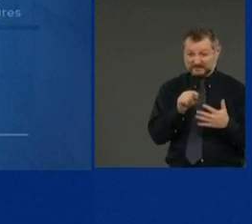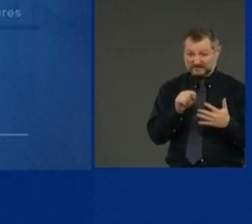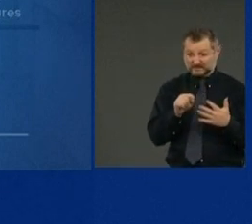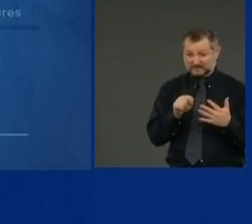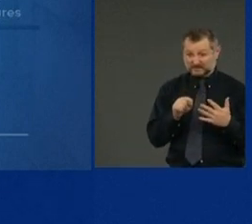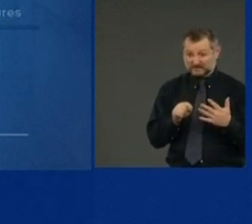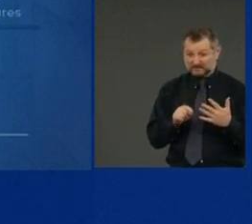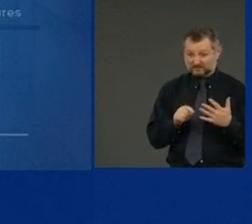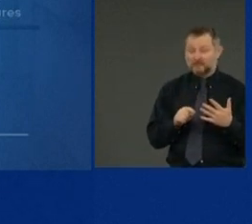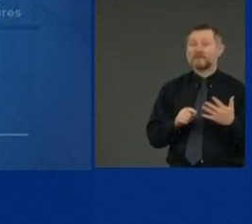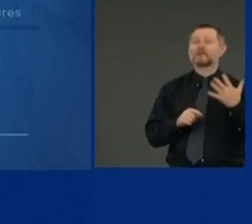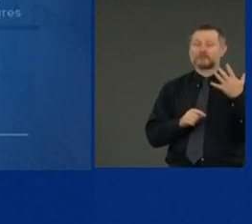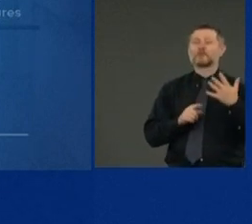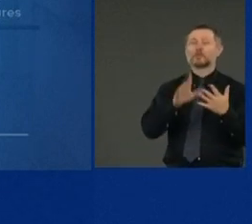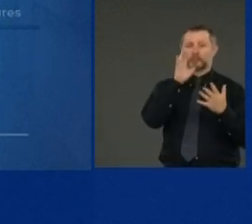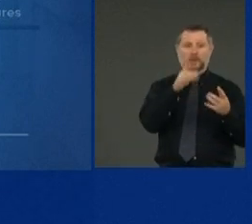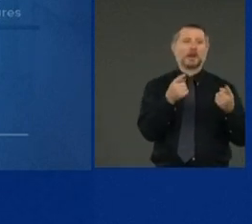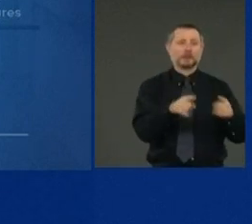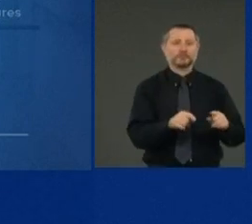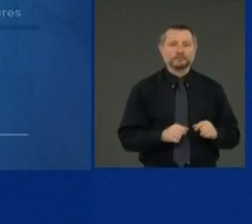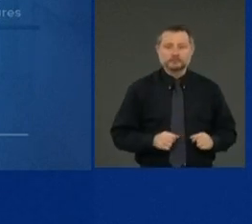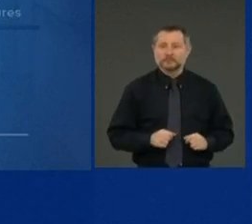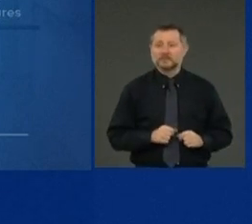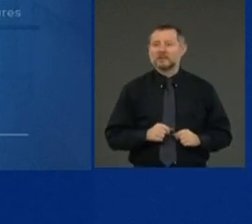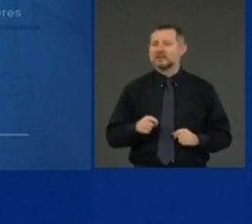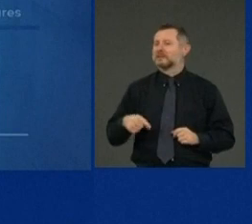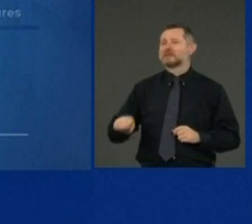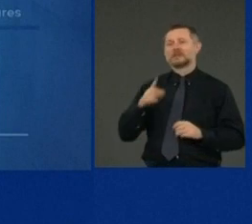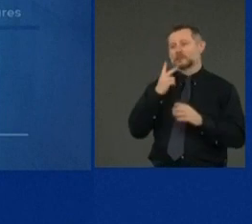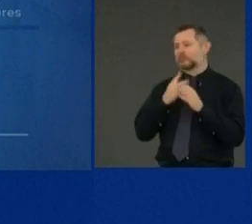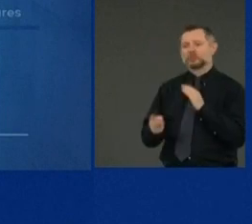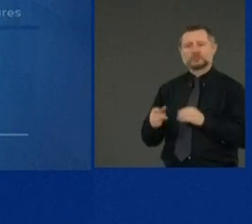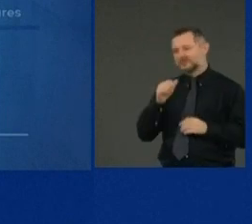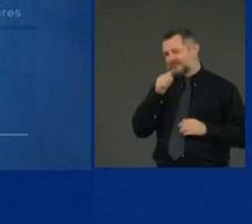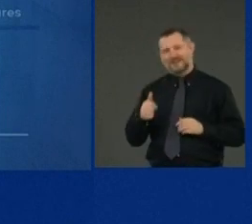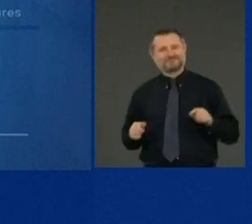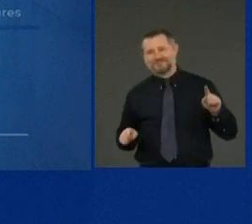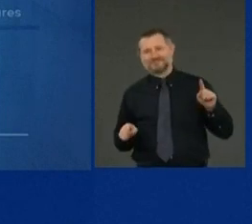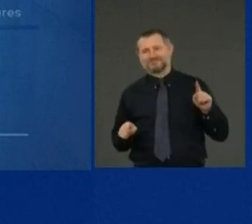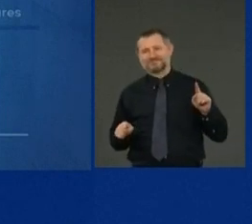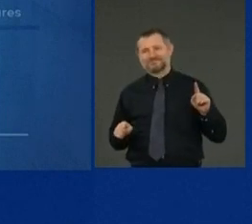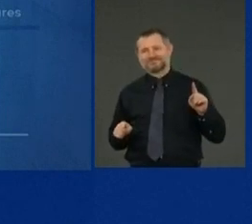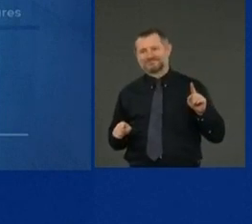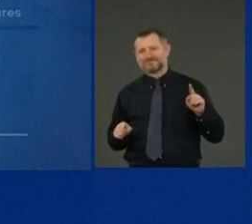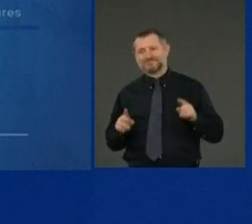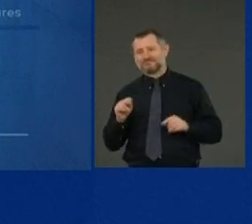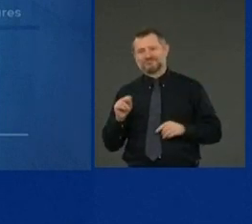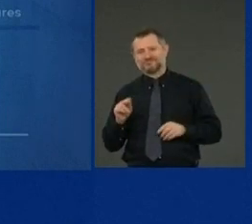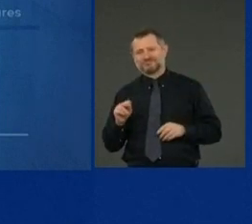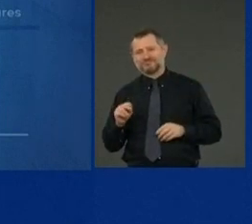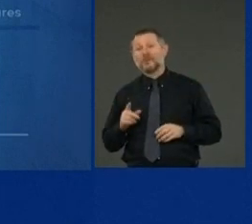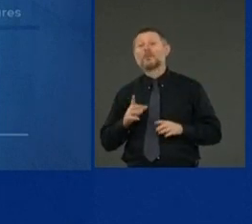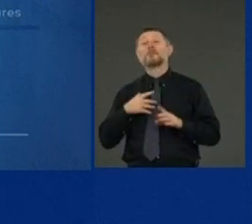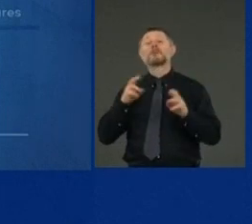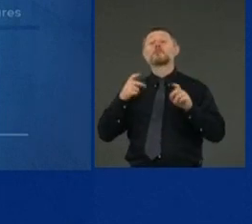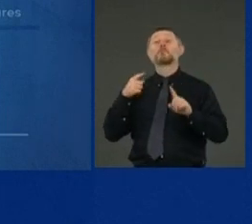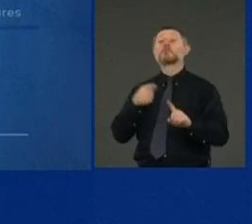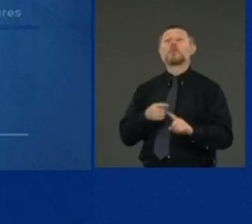happen. It's not really a projection. If this is what you do, this is what will